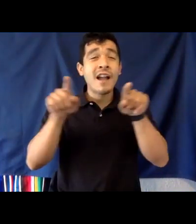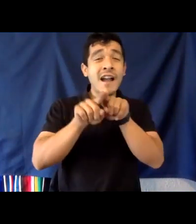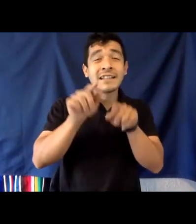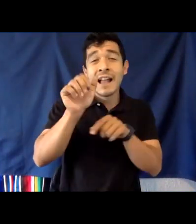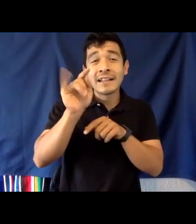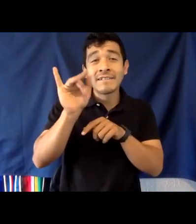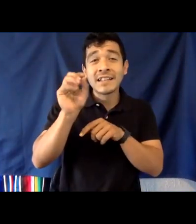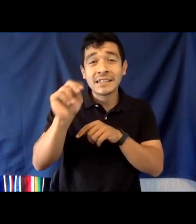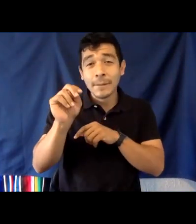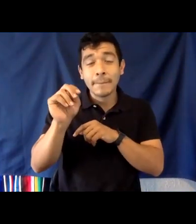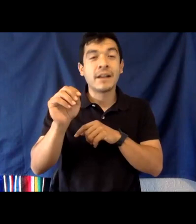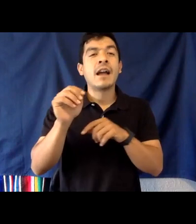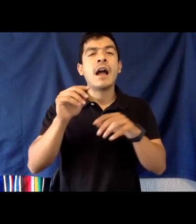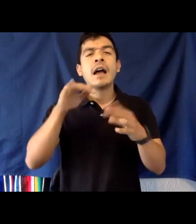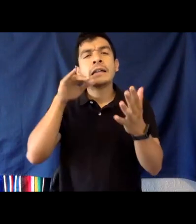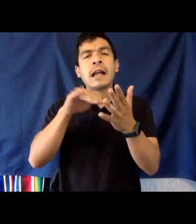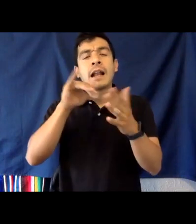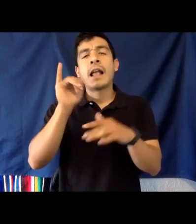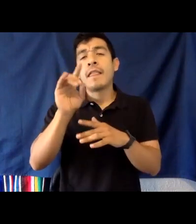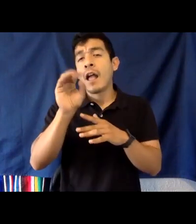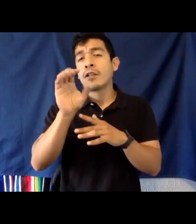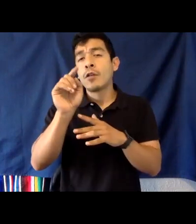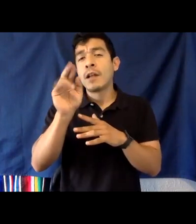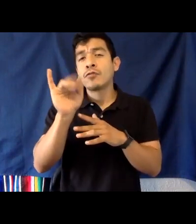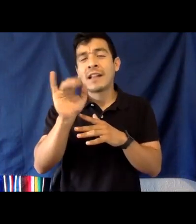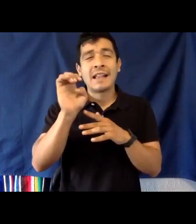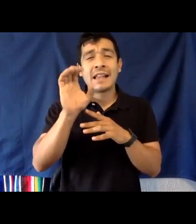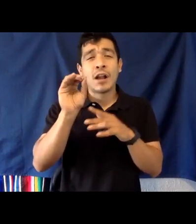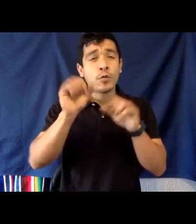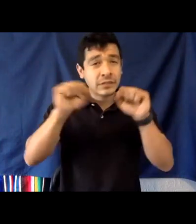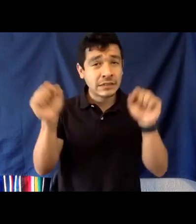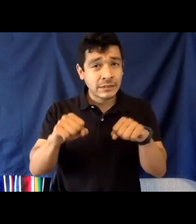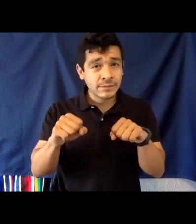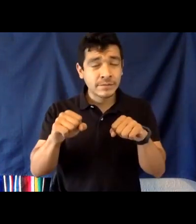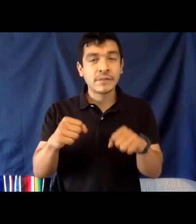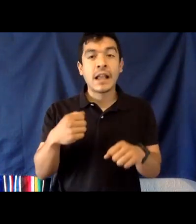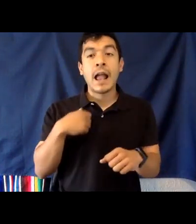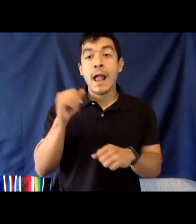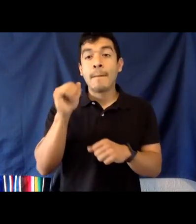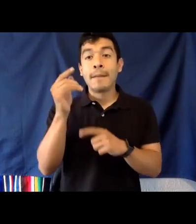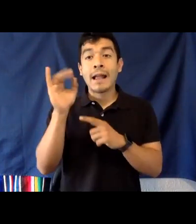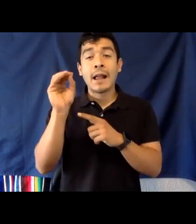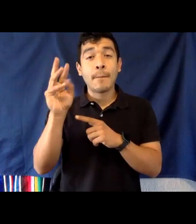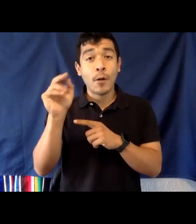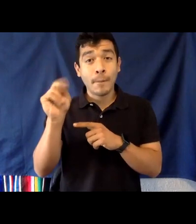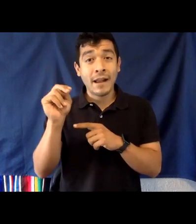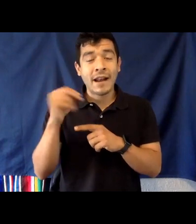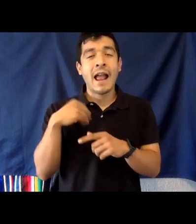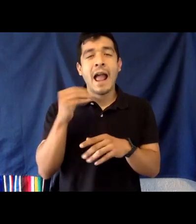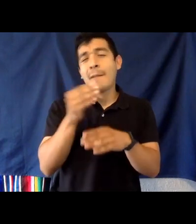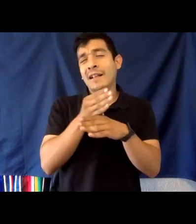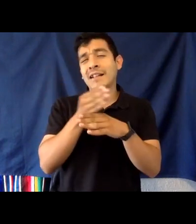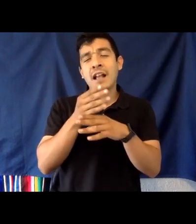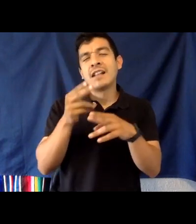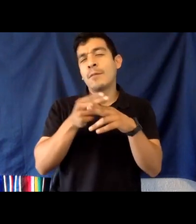the Documentary Ecosystem. I'm Maggie Bowman, the Interim Director of Advocacy and Programming here at